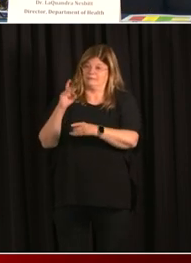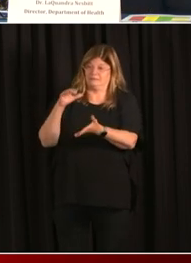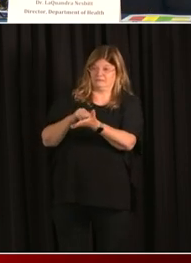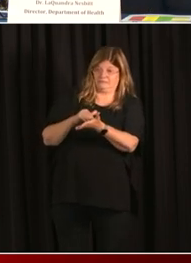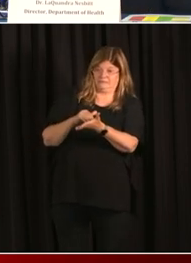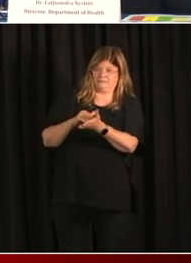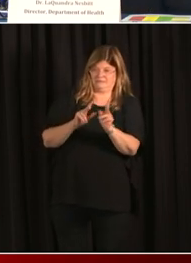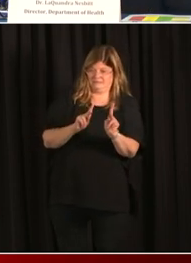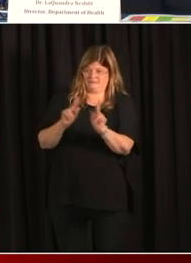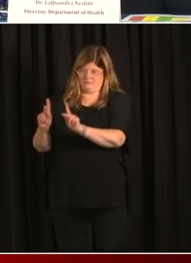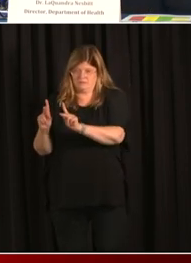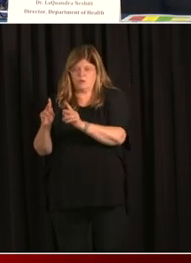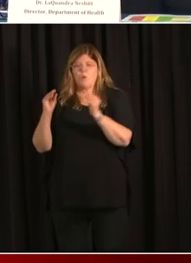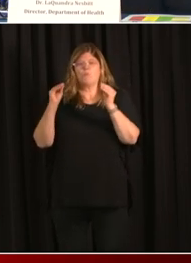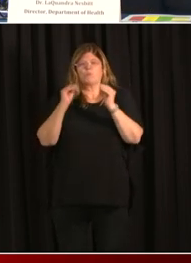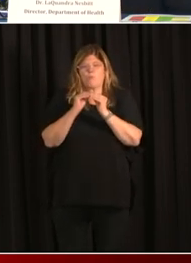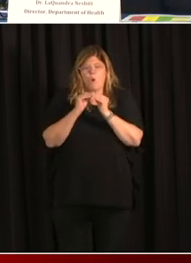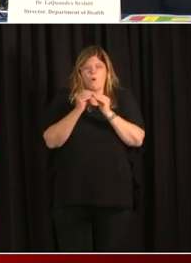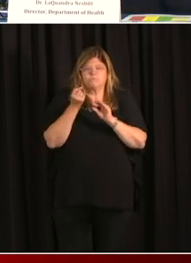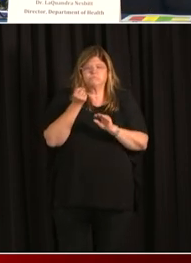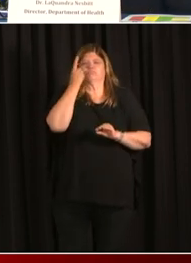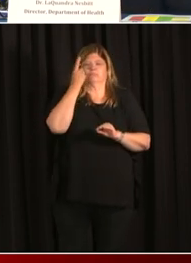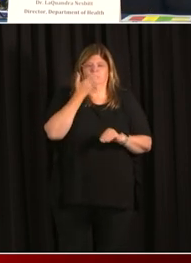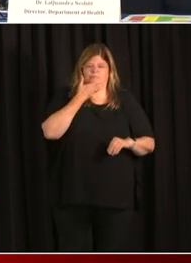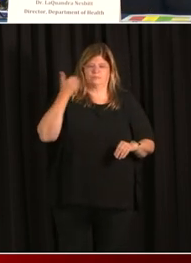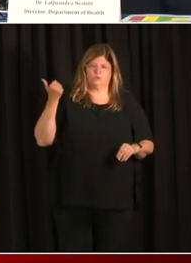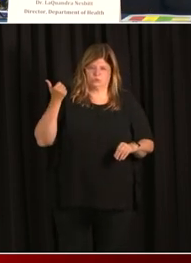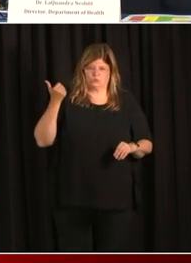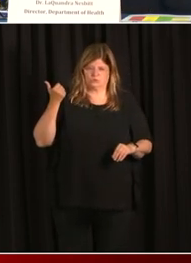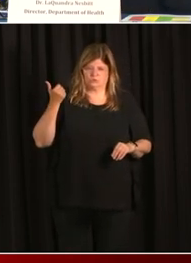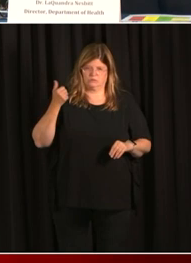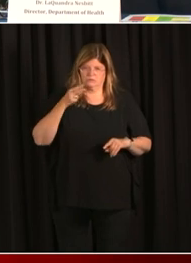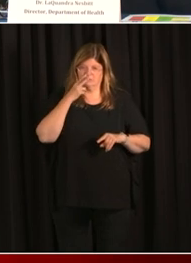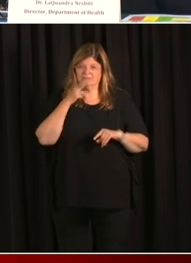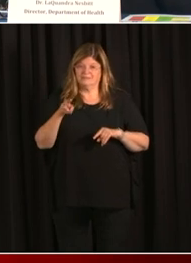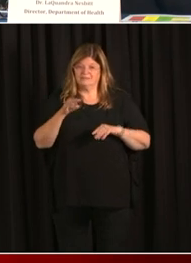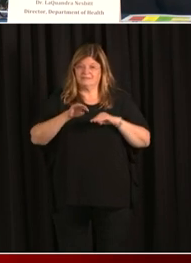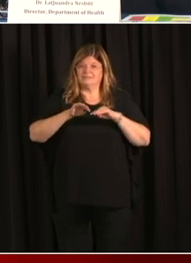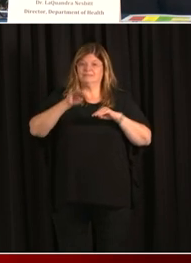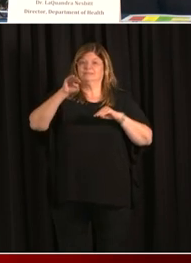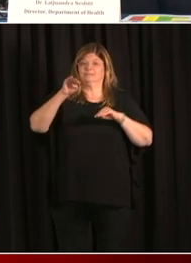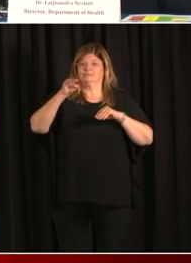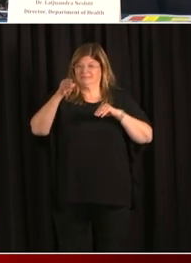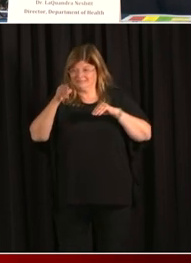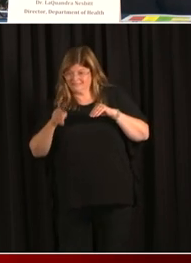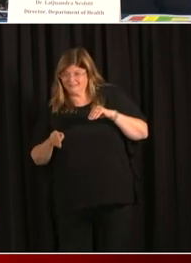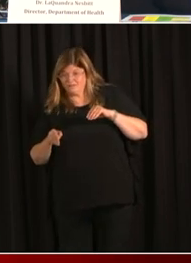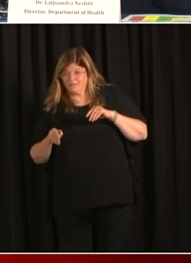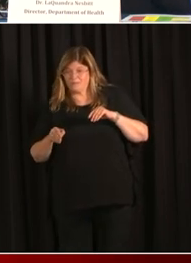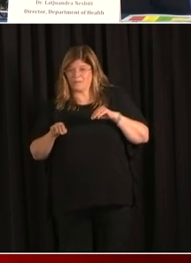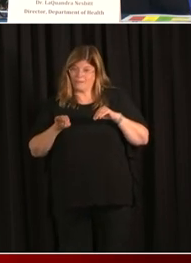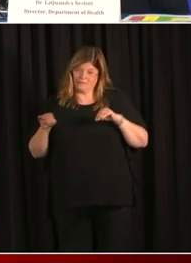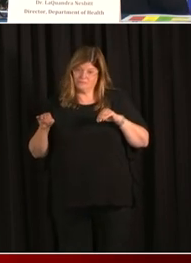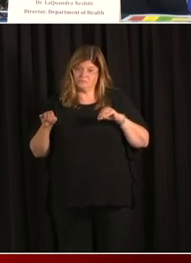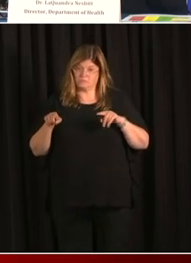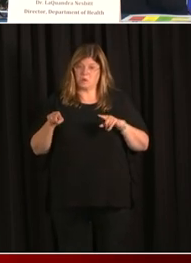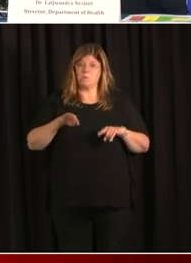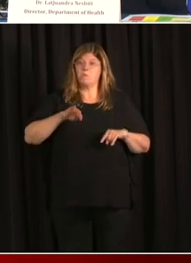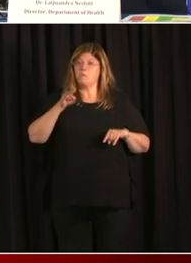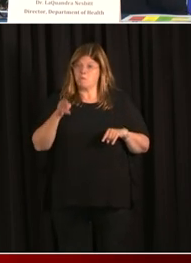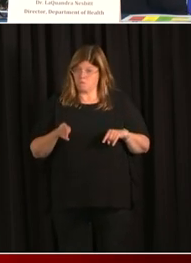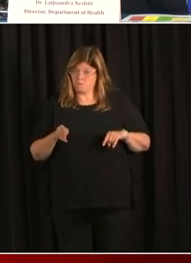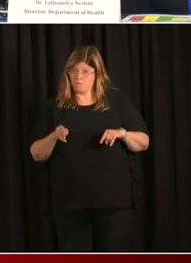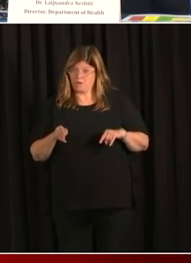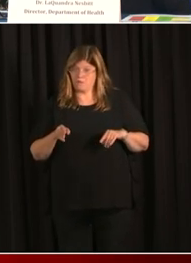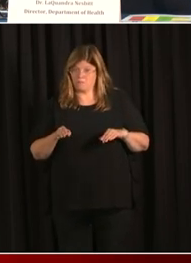that on a graph, and to see if it's going up, if it's going down, if it looks like it's going down consistently